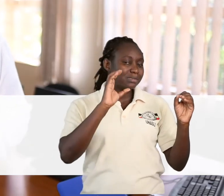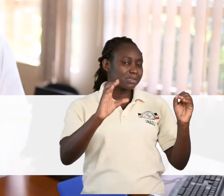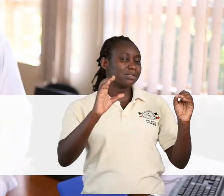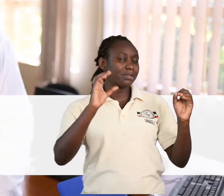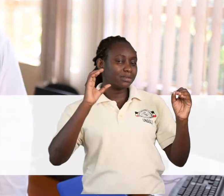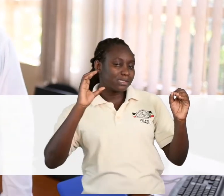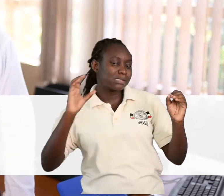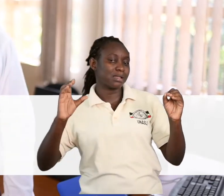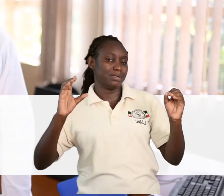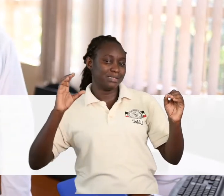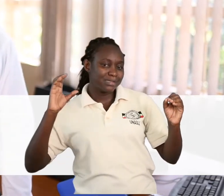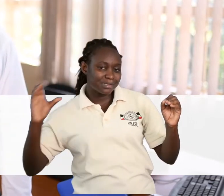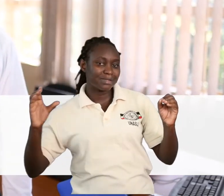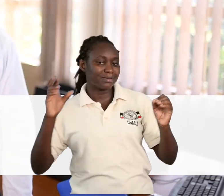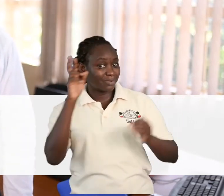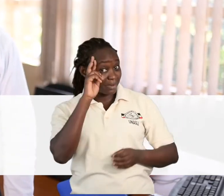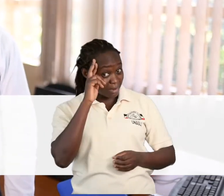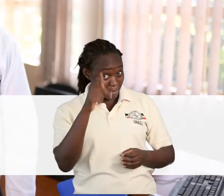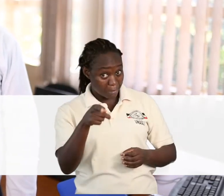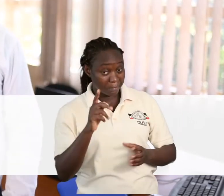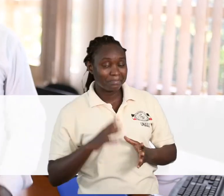C, C.